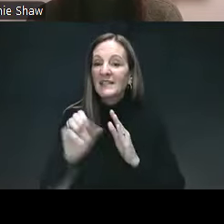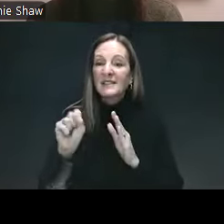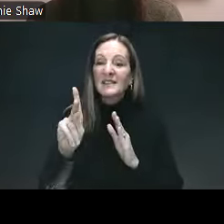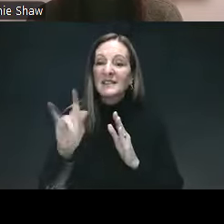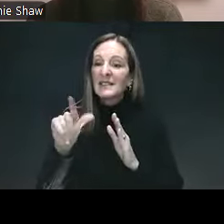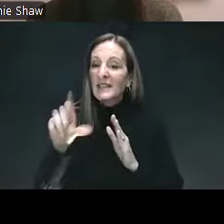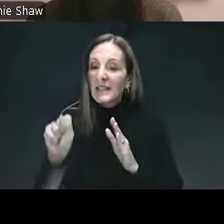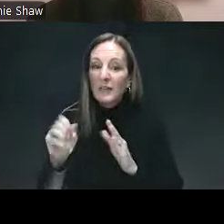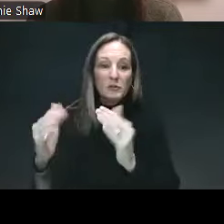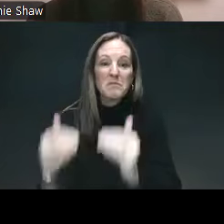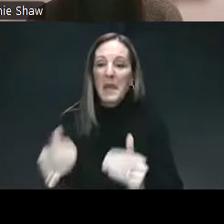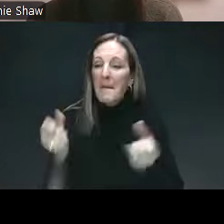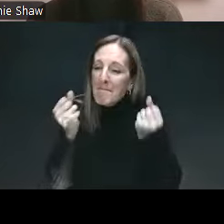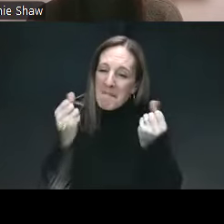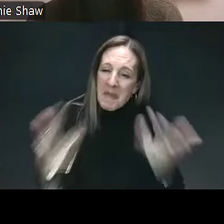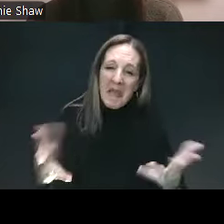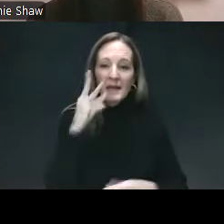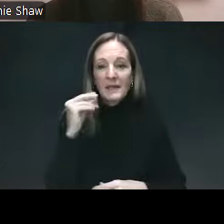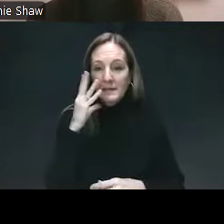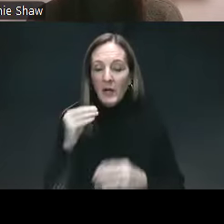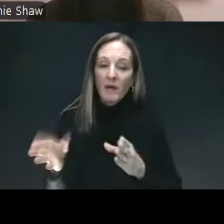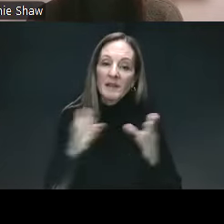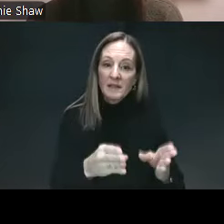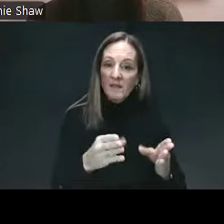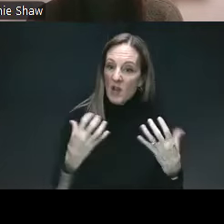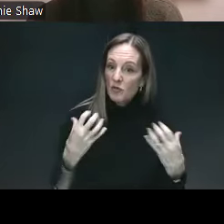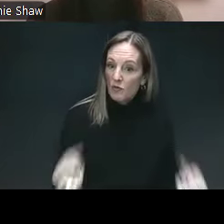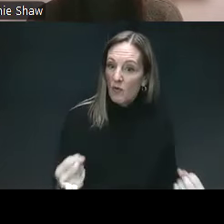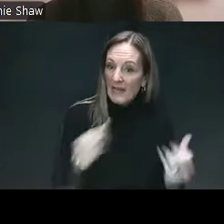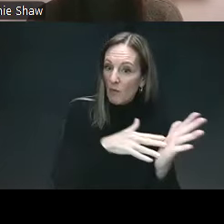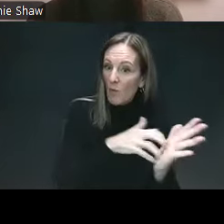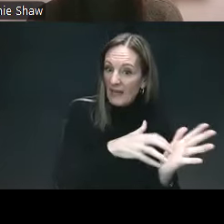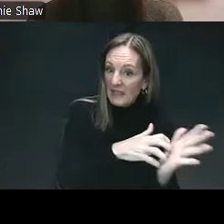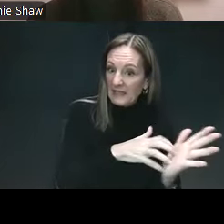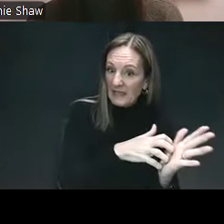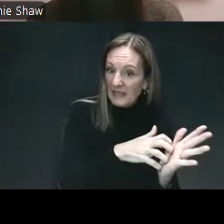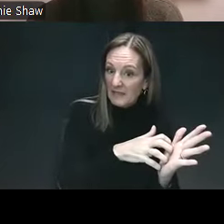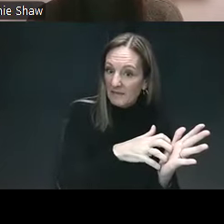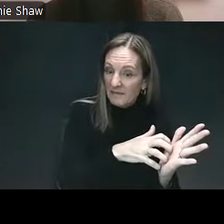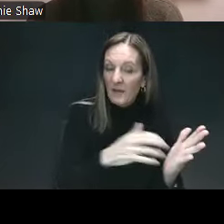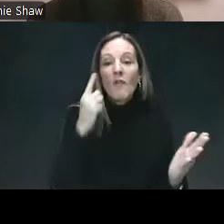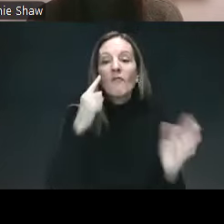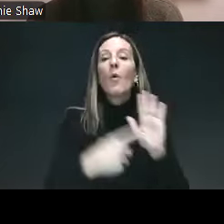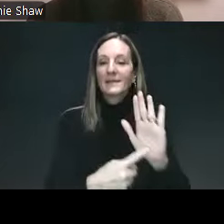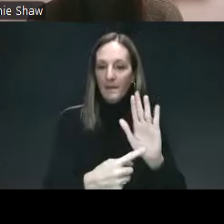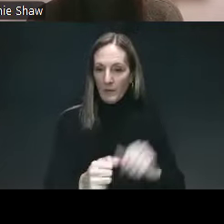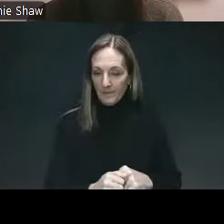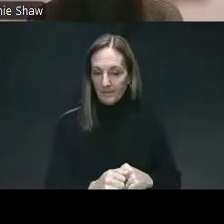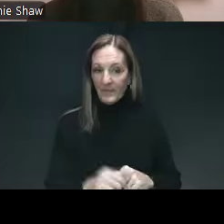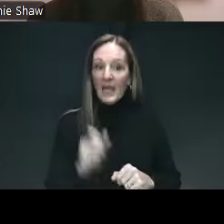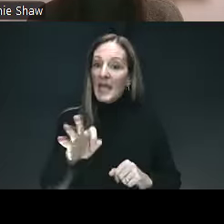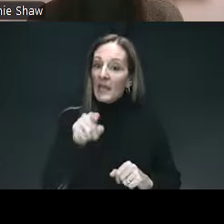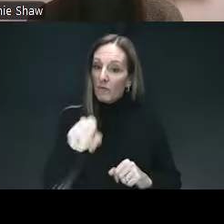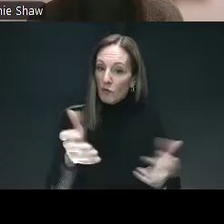of experiences, and strengths and weaknesses. For example, if you'd like to know a little